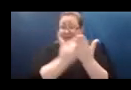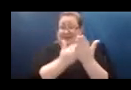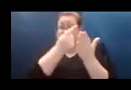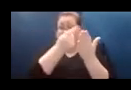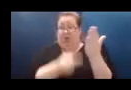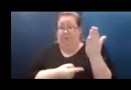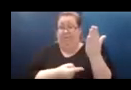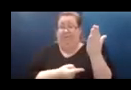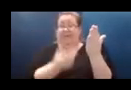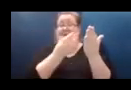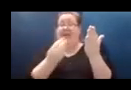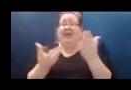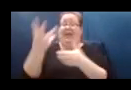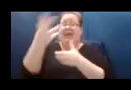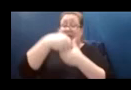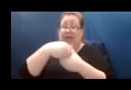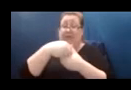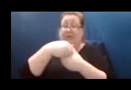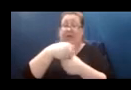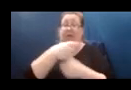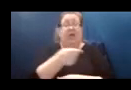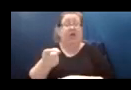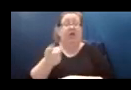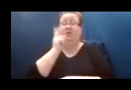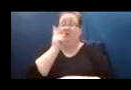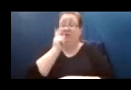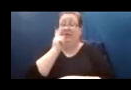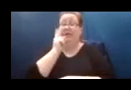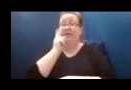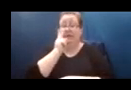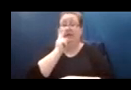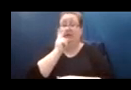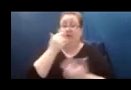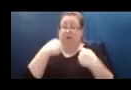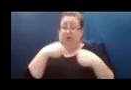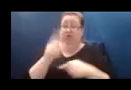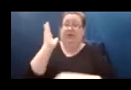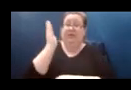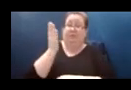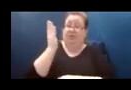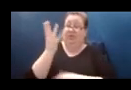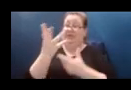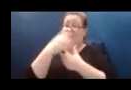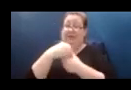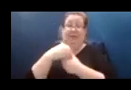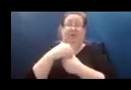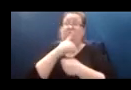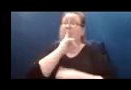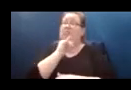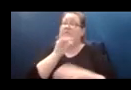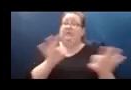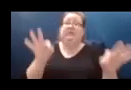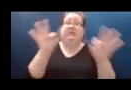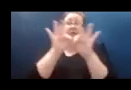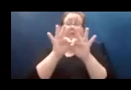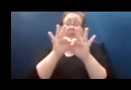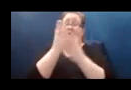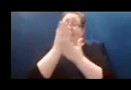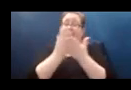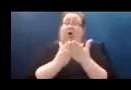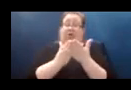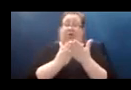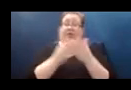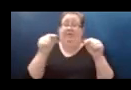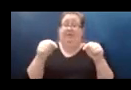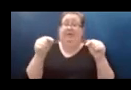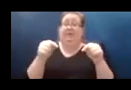And engagement, as you'll see through this presentation, is a really critical element of